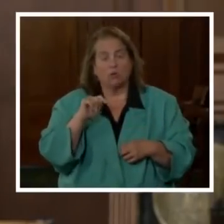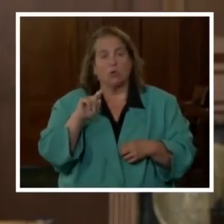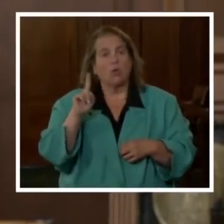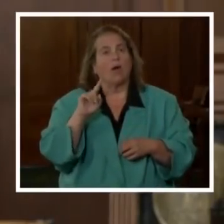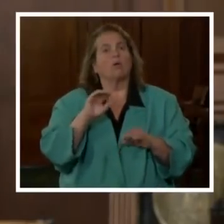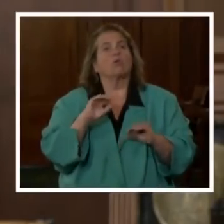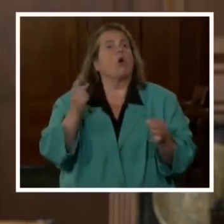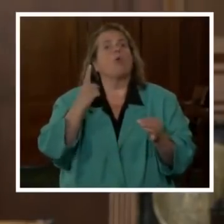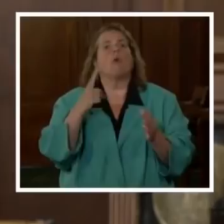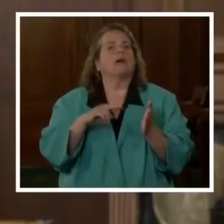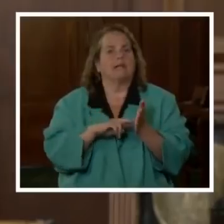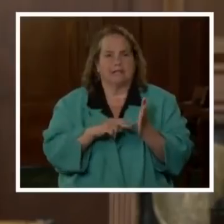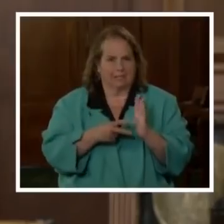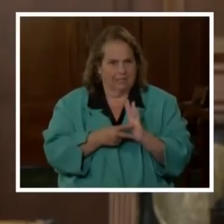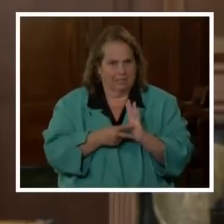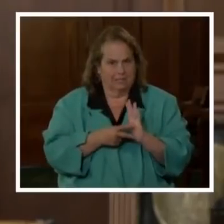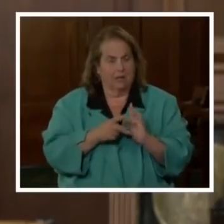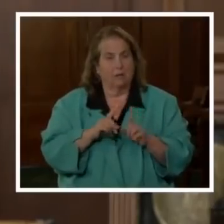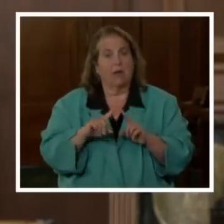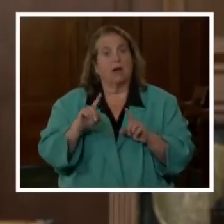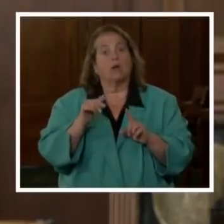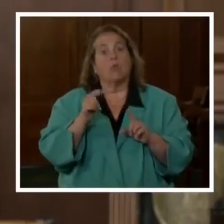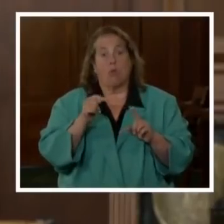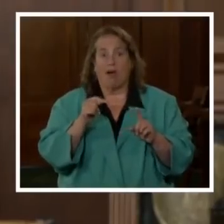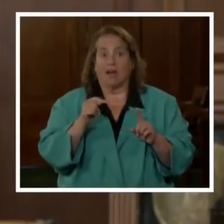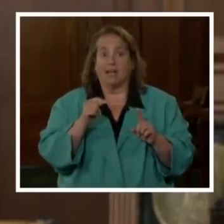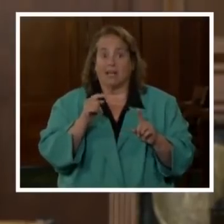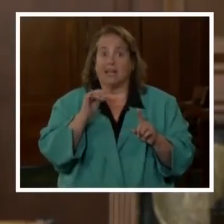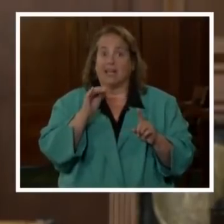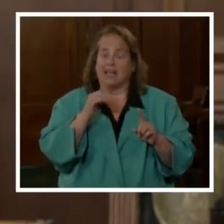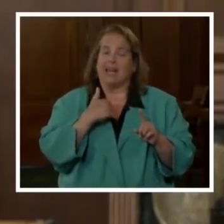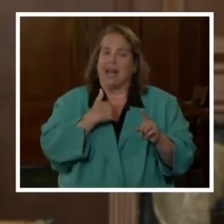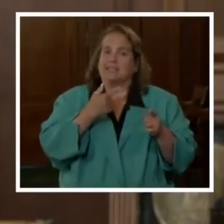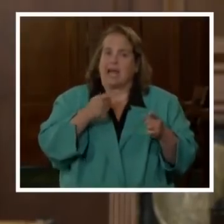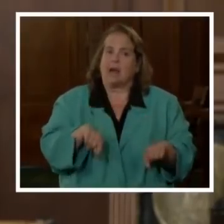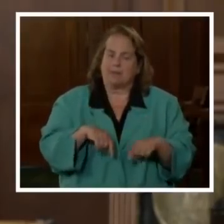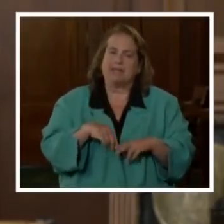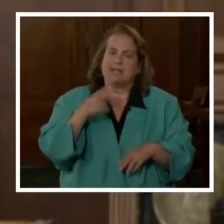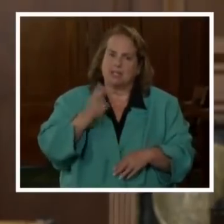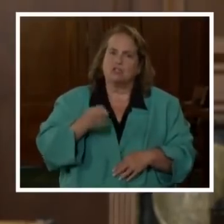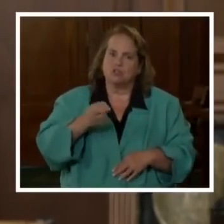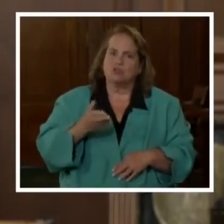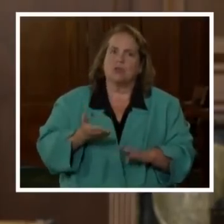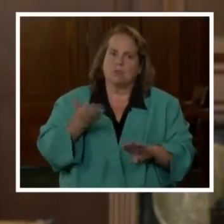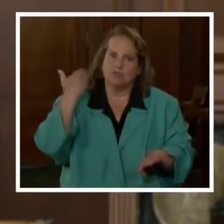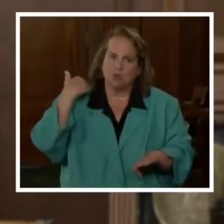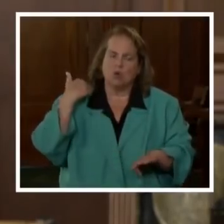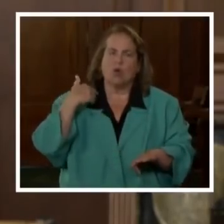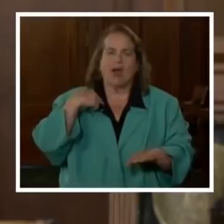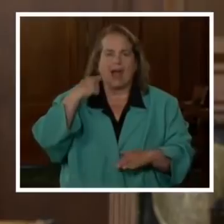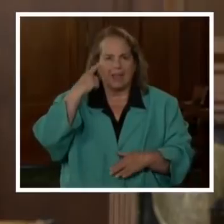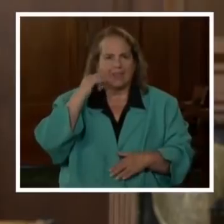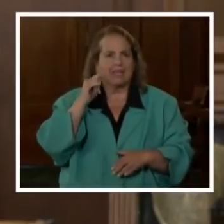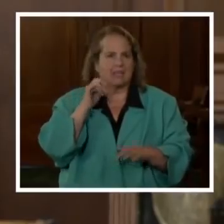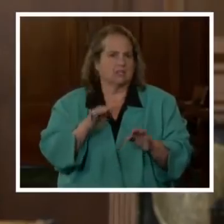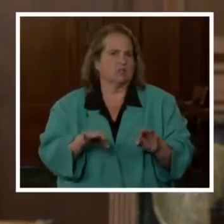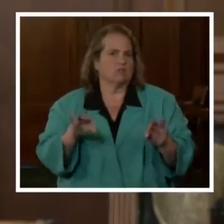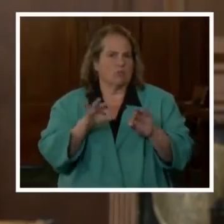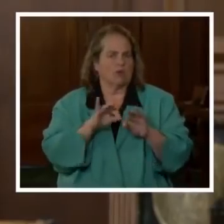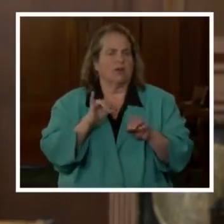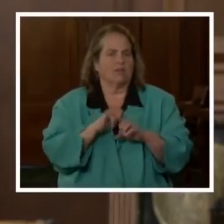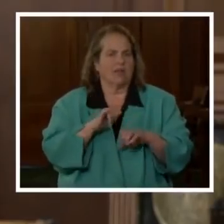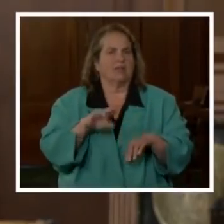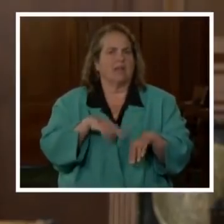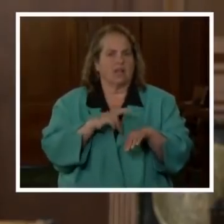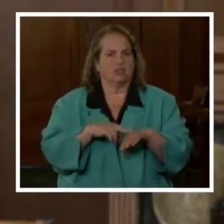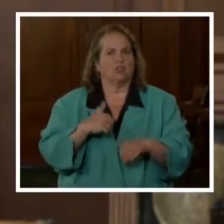nobody intends, but has happened at different moments in history, I think it's important that they still